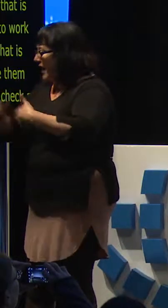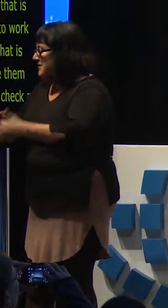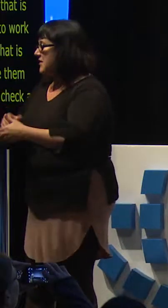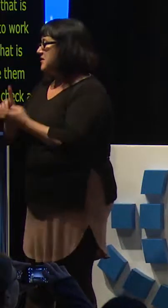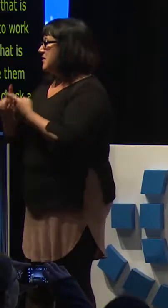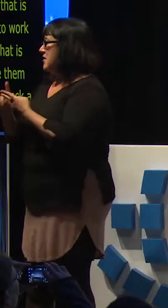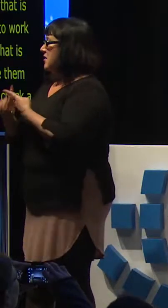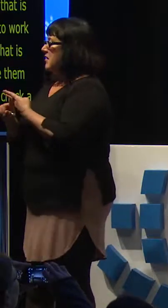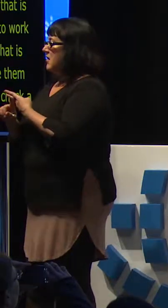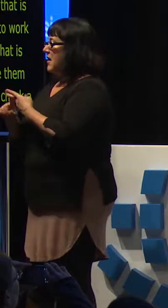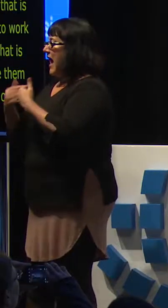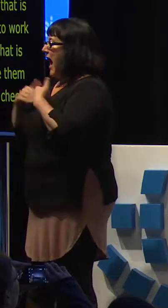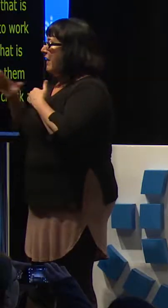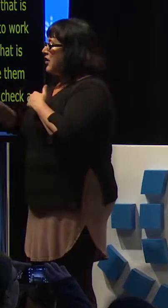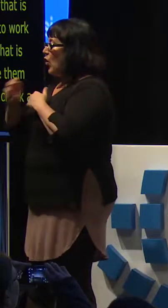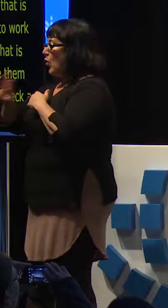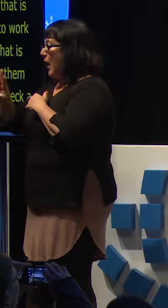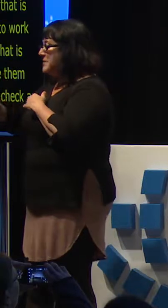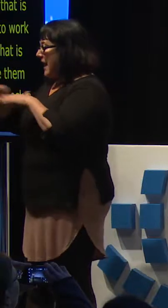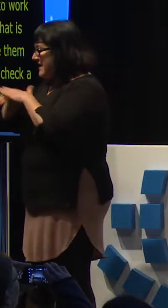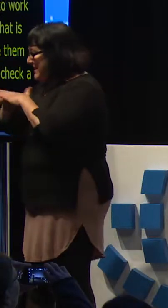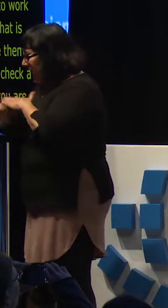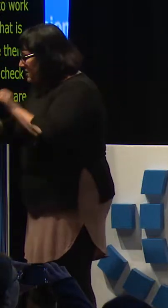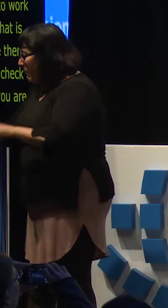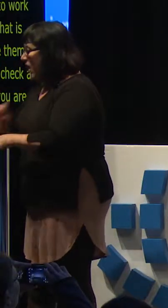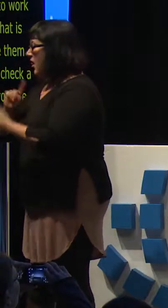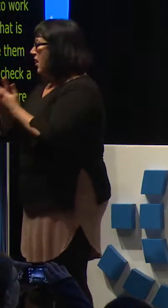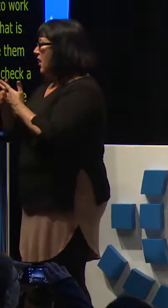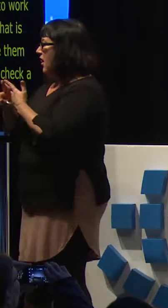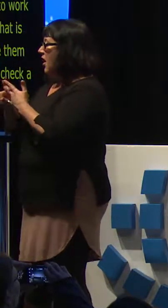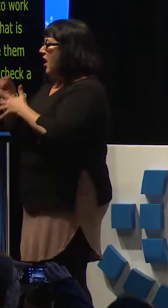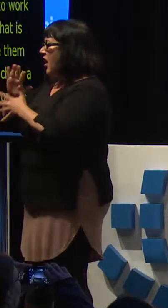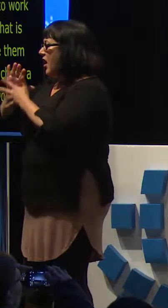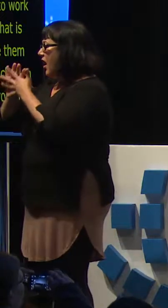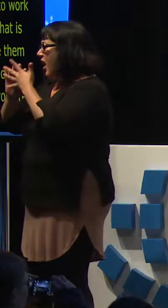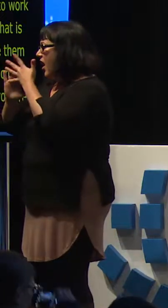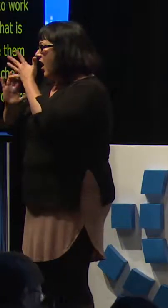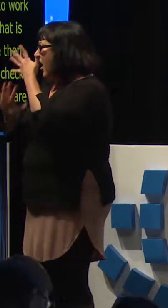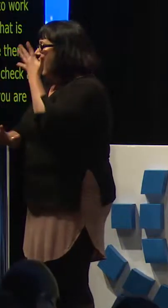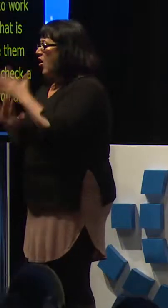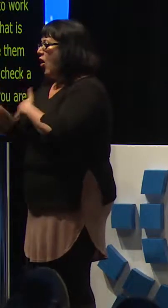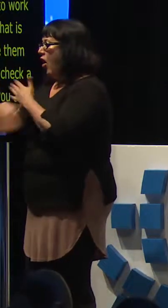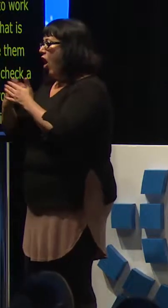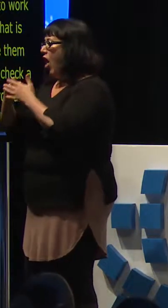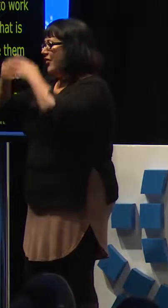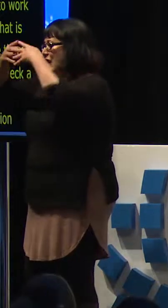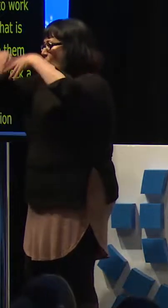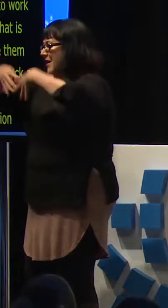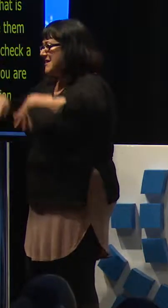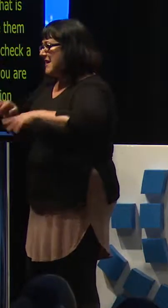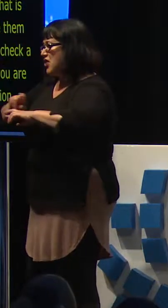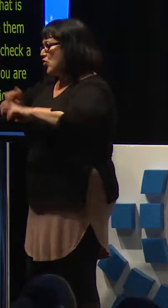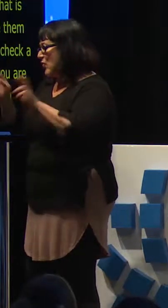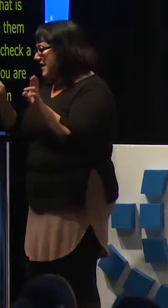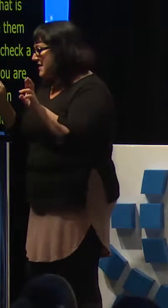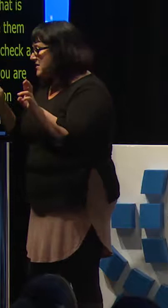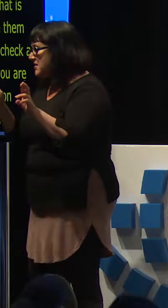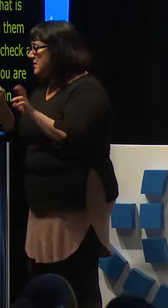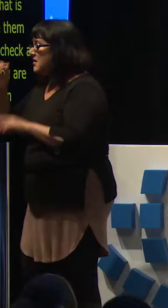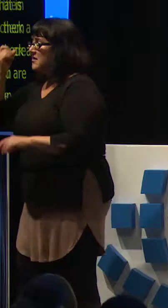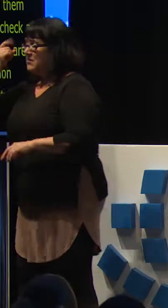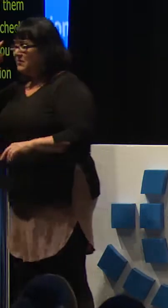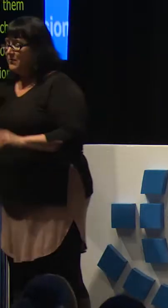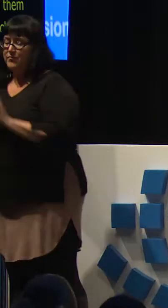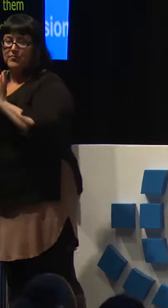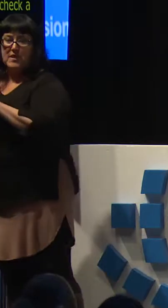relative to having your websites accessible, relative to all the pieces of what we call organizational readiness. Because let's say,